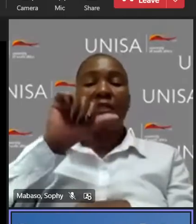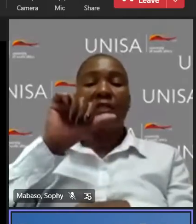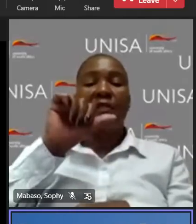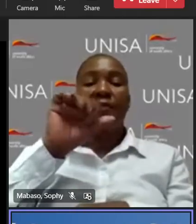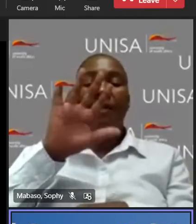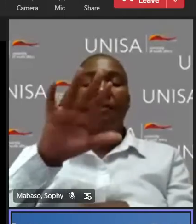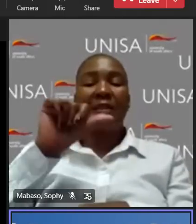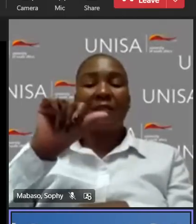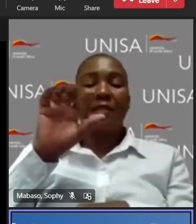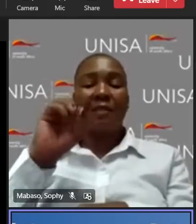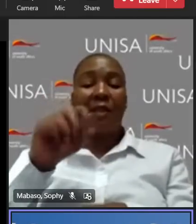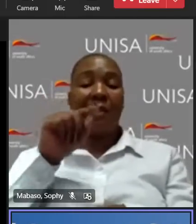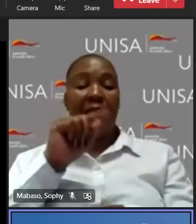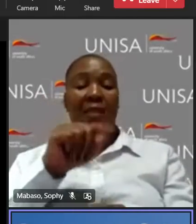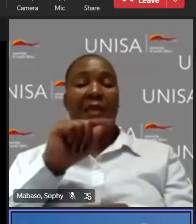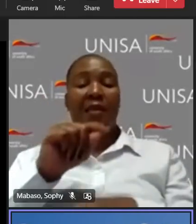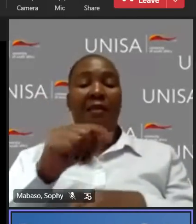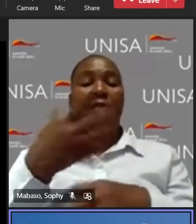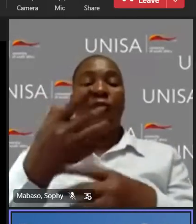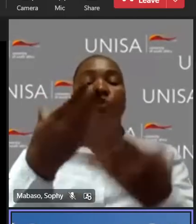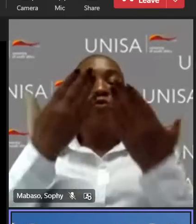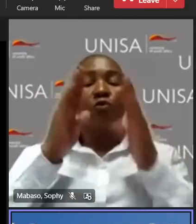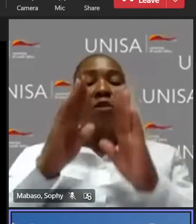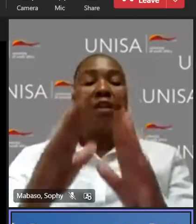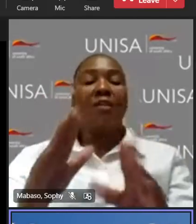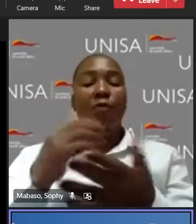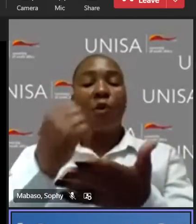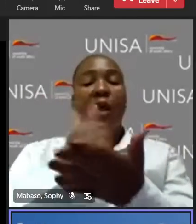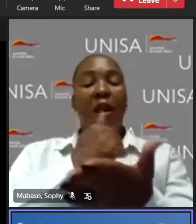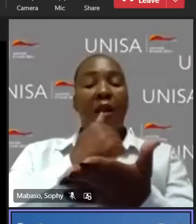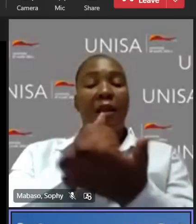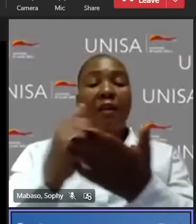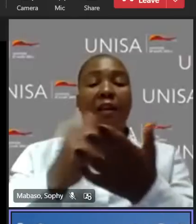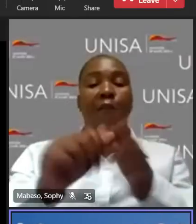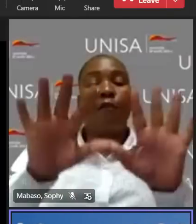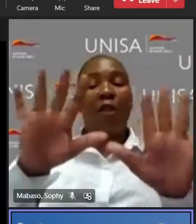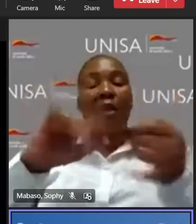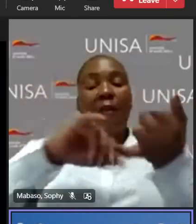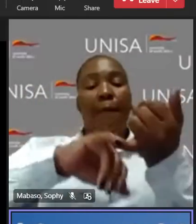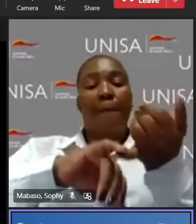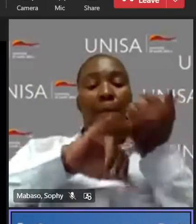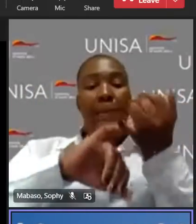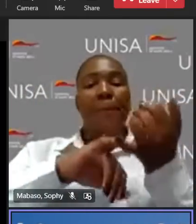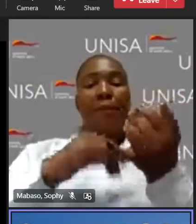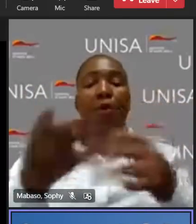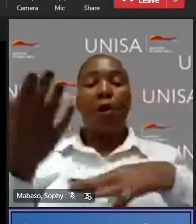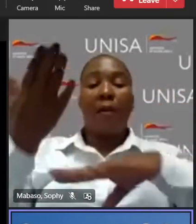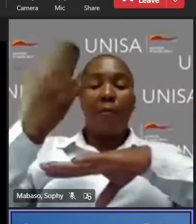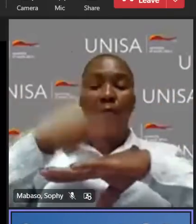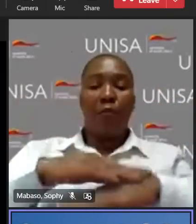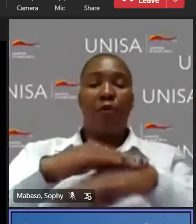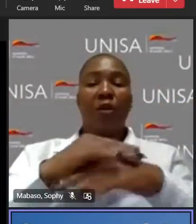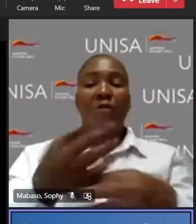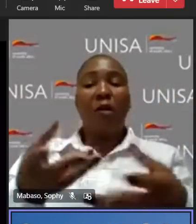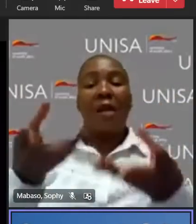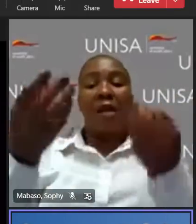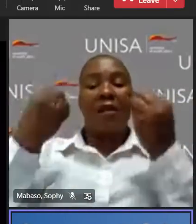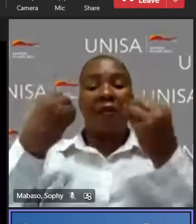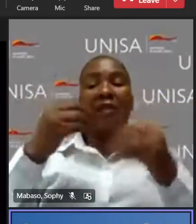incidental allowances also, for students who are registered for 10 modules and more, they will receive